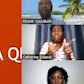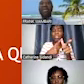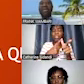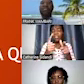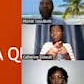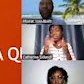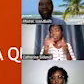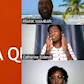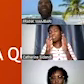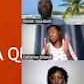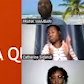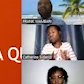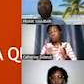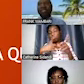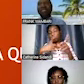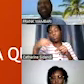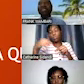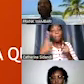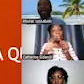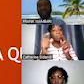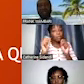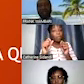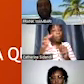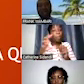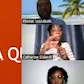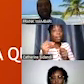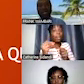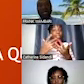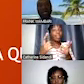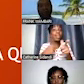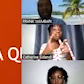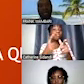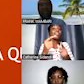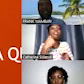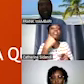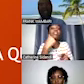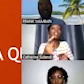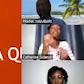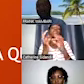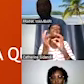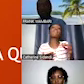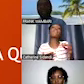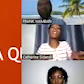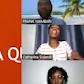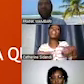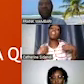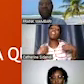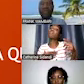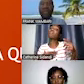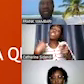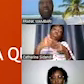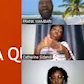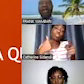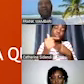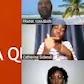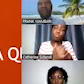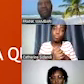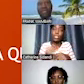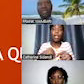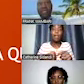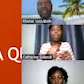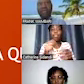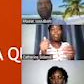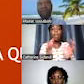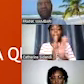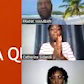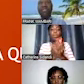you can still pick the pieces and say, as long as I'm alive, I'll move on. There's a book called Habakkuk, for